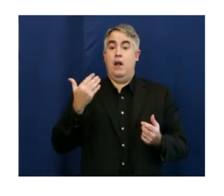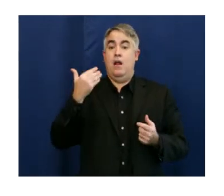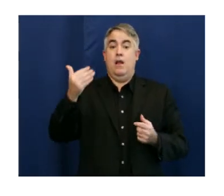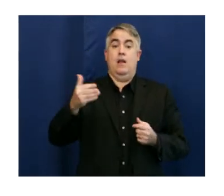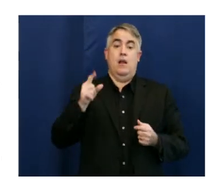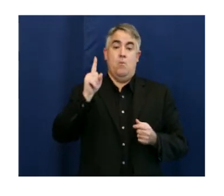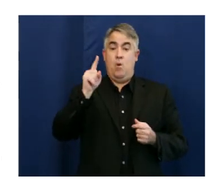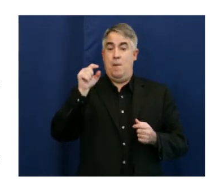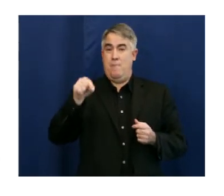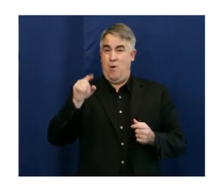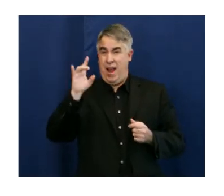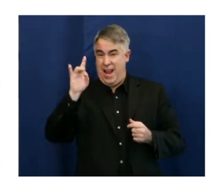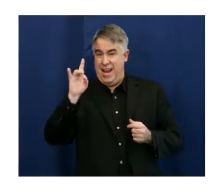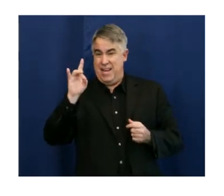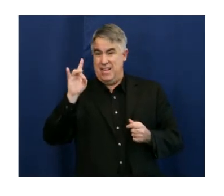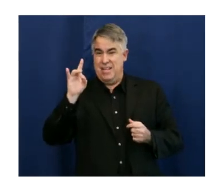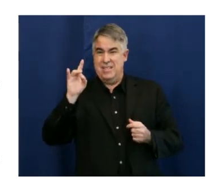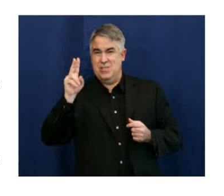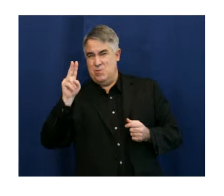1.882 million residents.